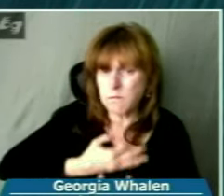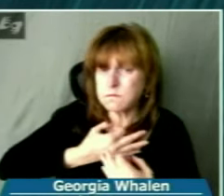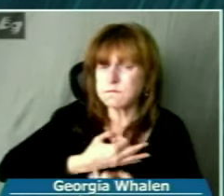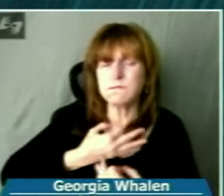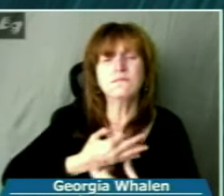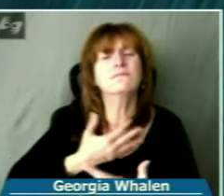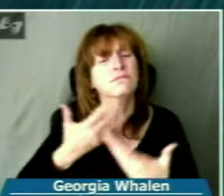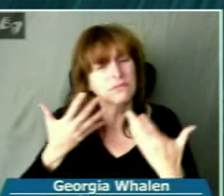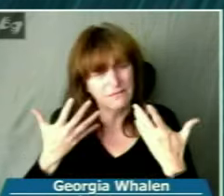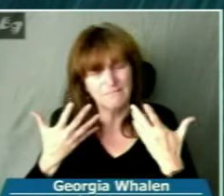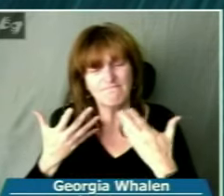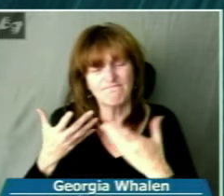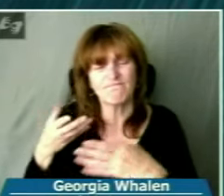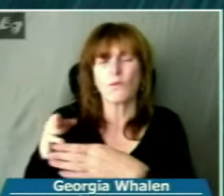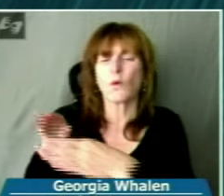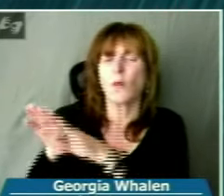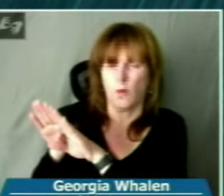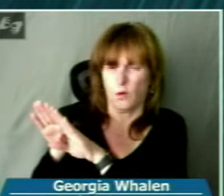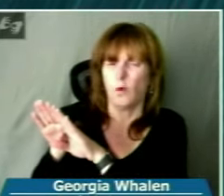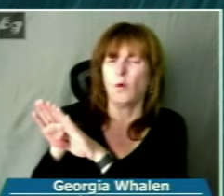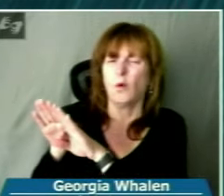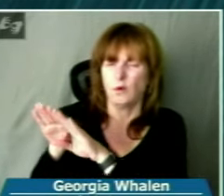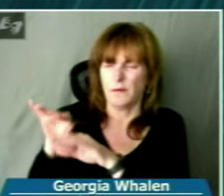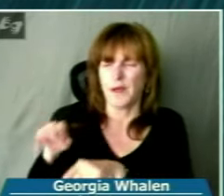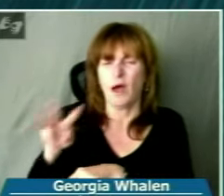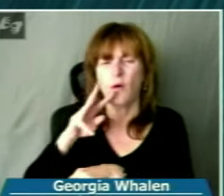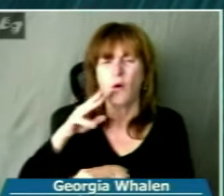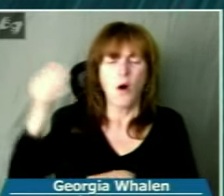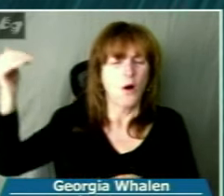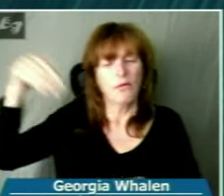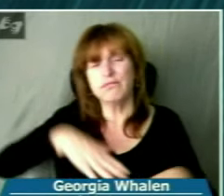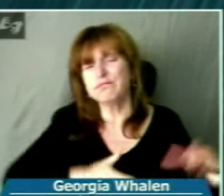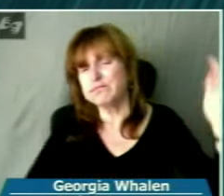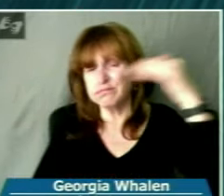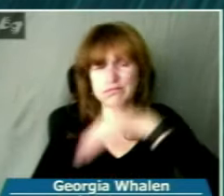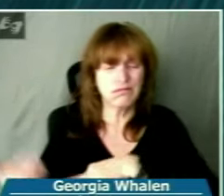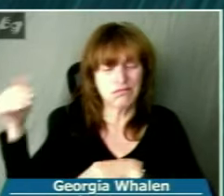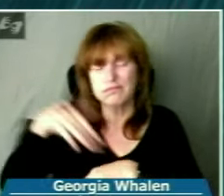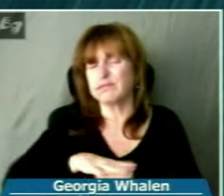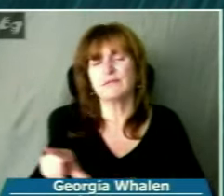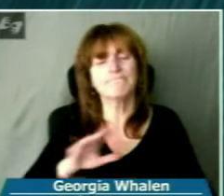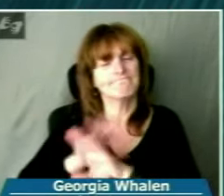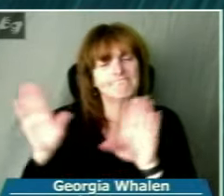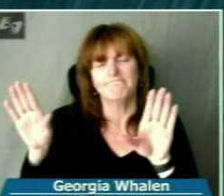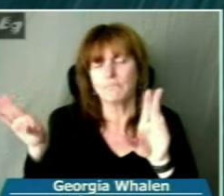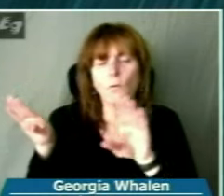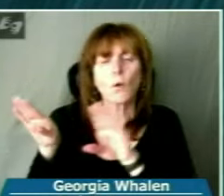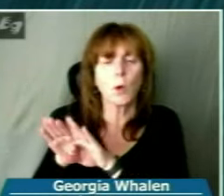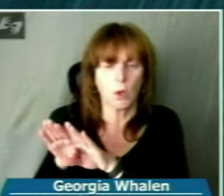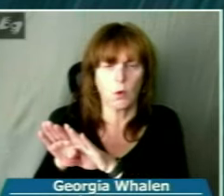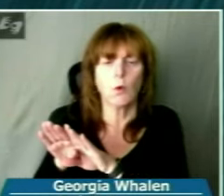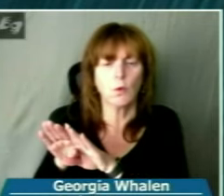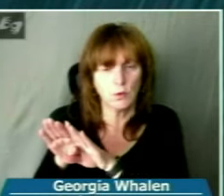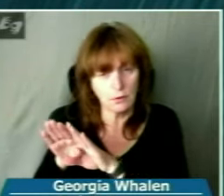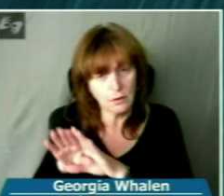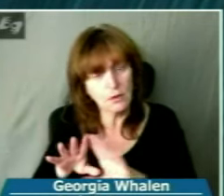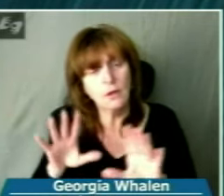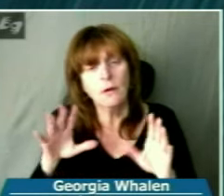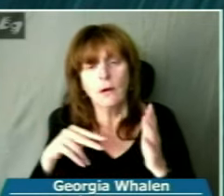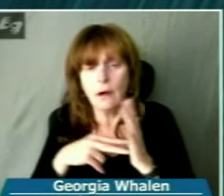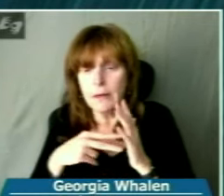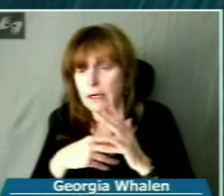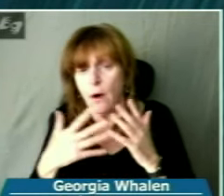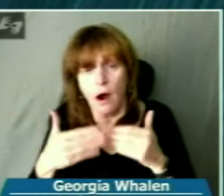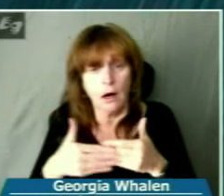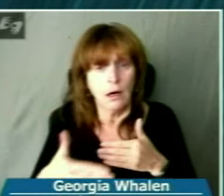it will not be open this summer. And they are going to do some maintenance work while it's closed, and probably a good opportunity to do some of